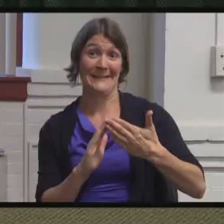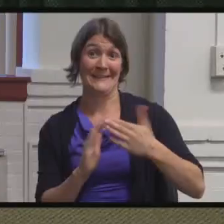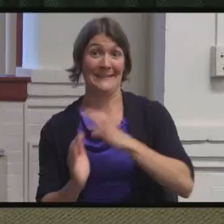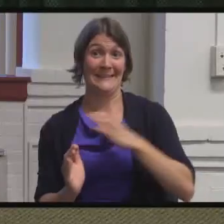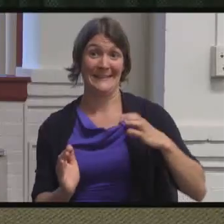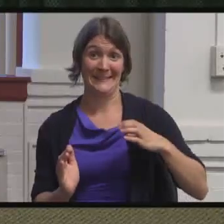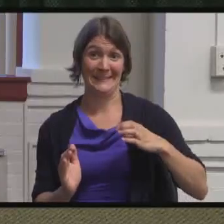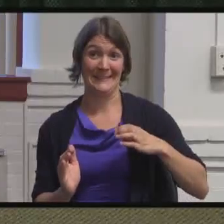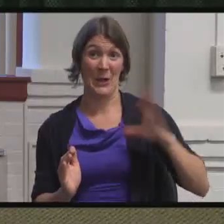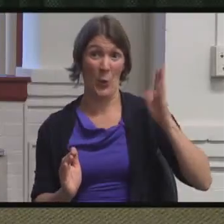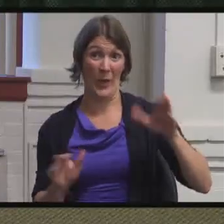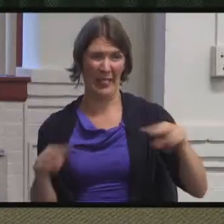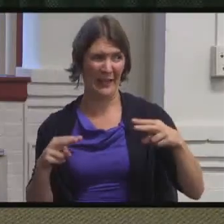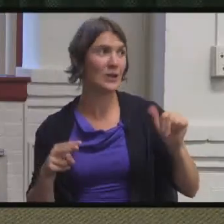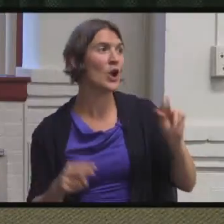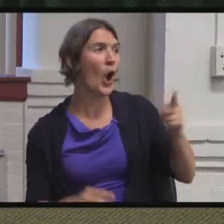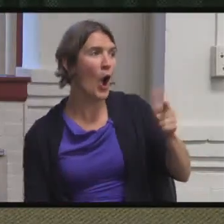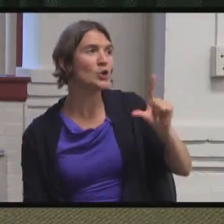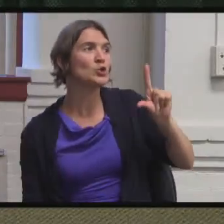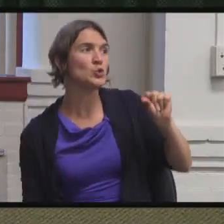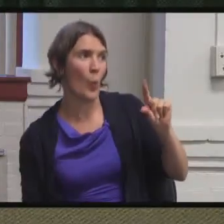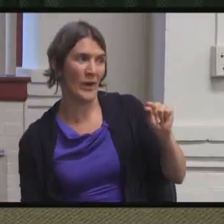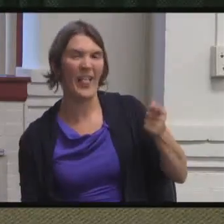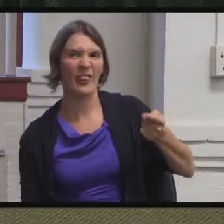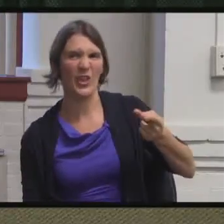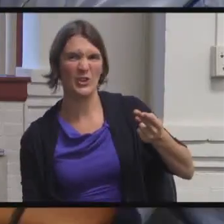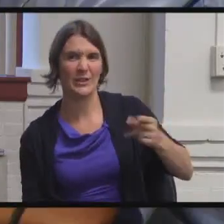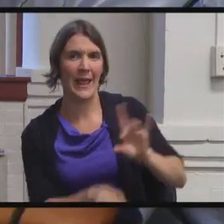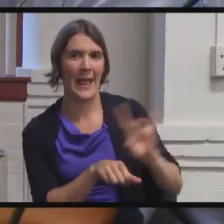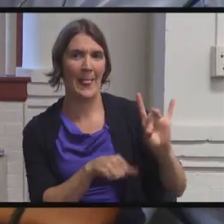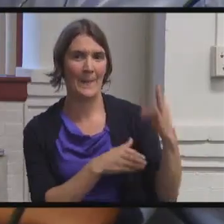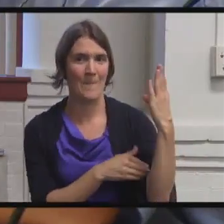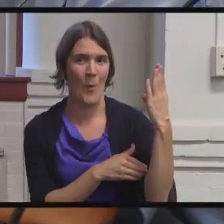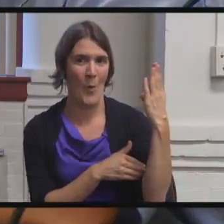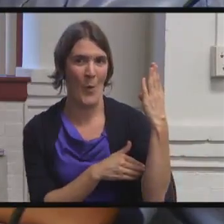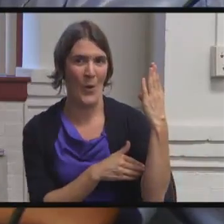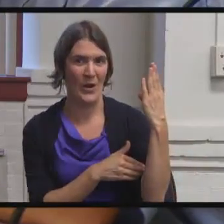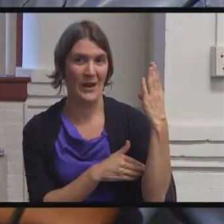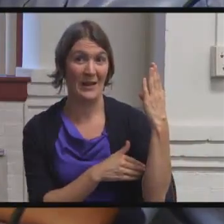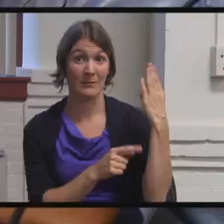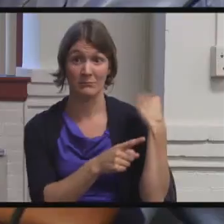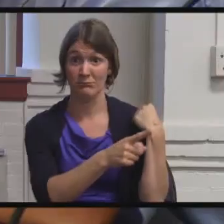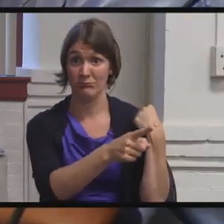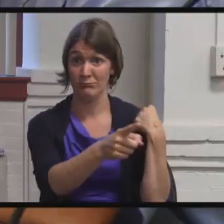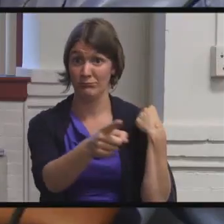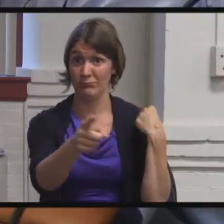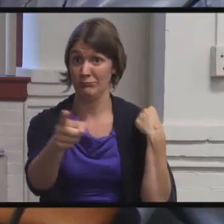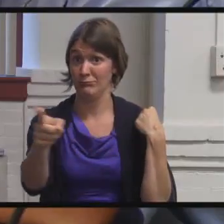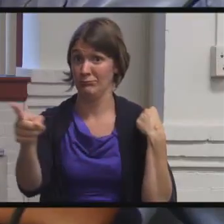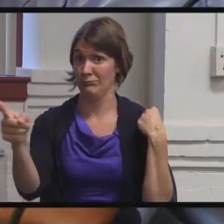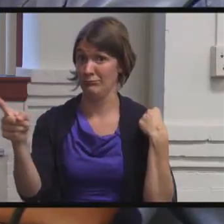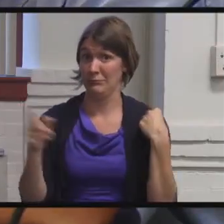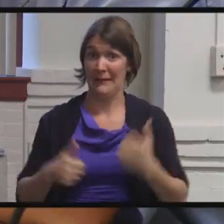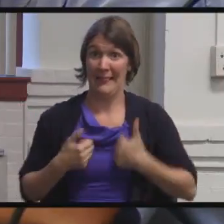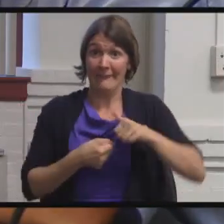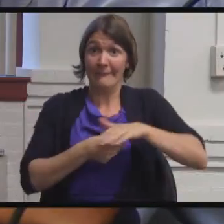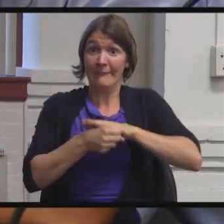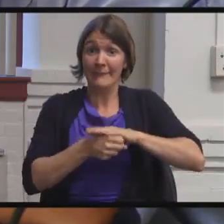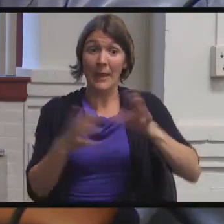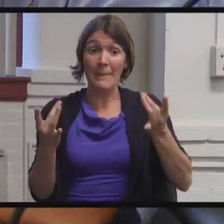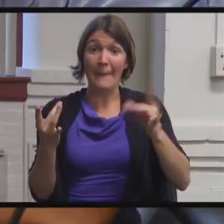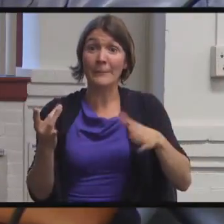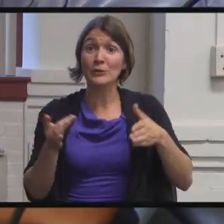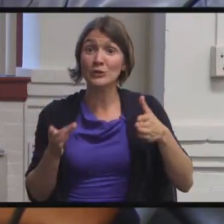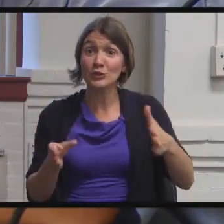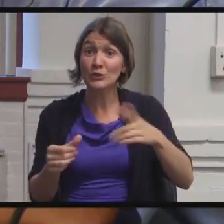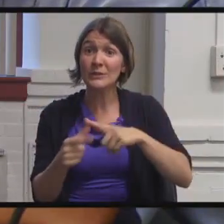held August 20th, 8 a.m. Thursday at 8 a.m. So if there's anybody in the Fairview Street, Maple Street area